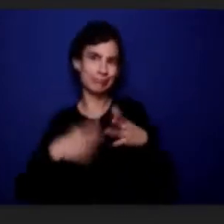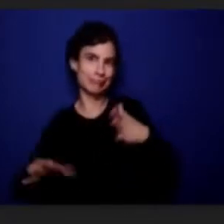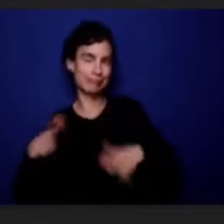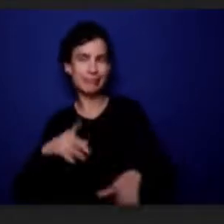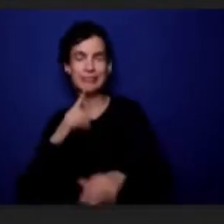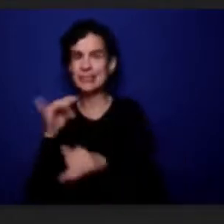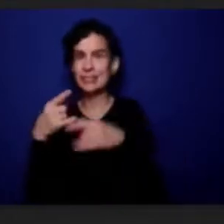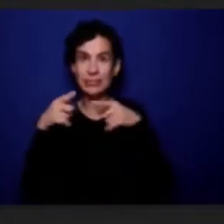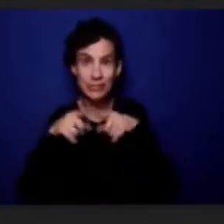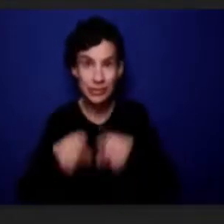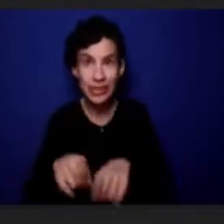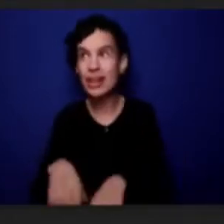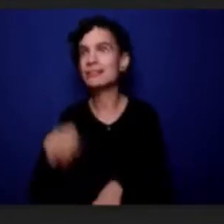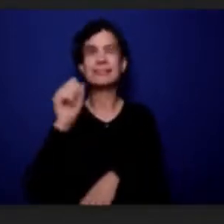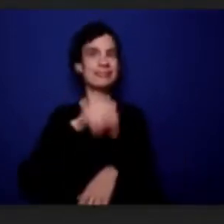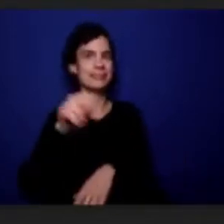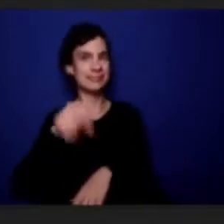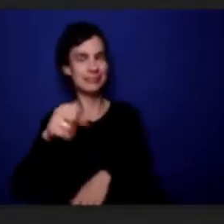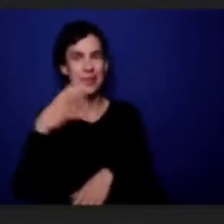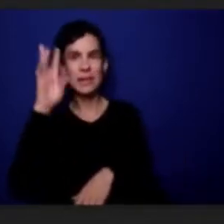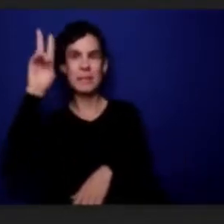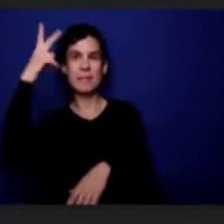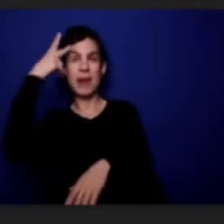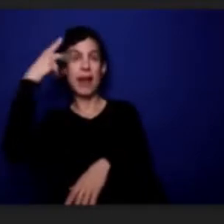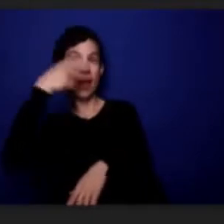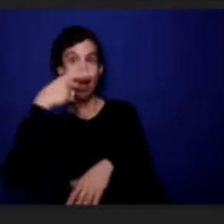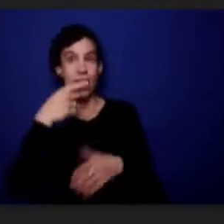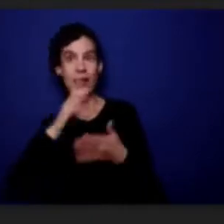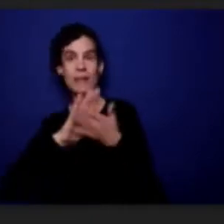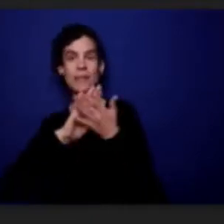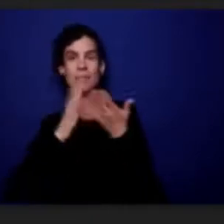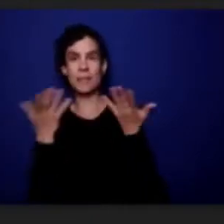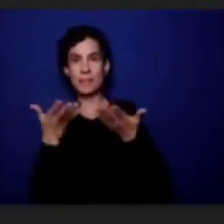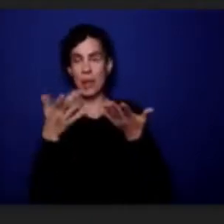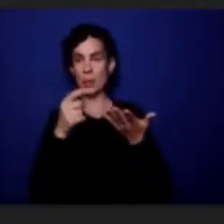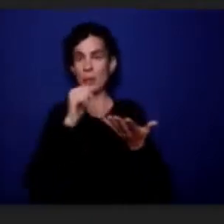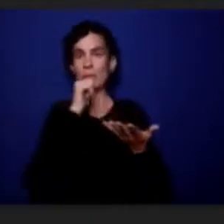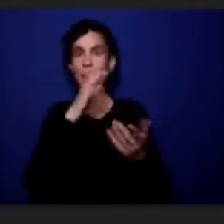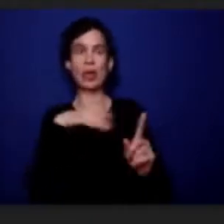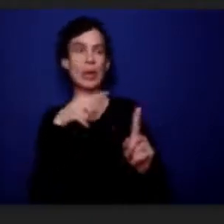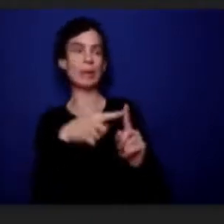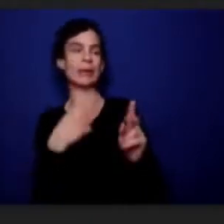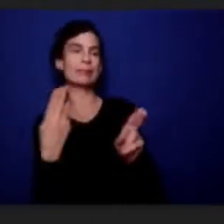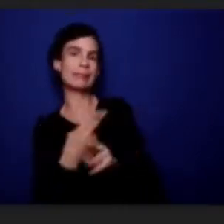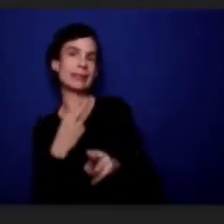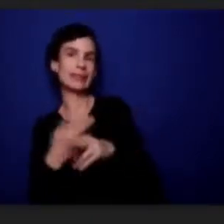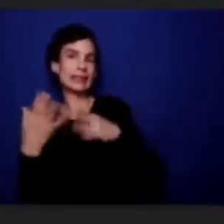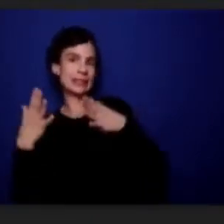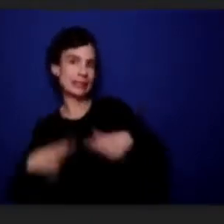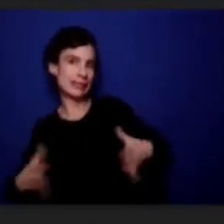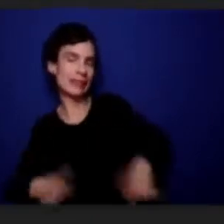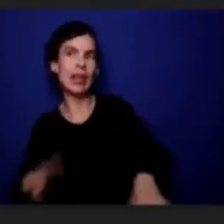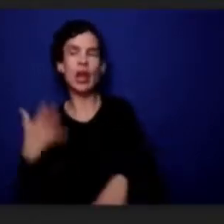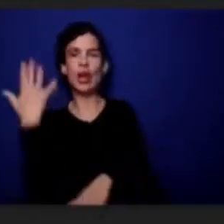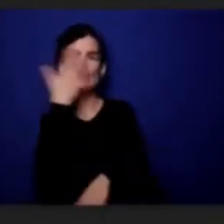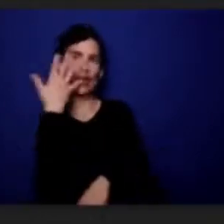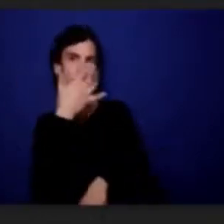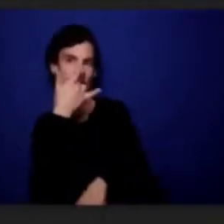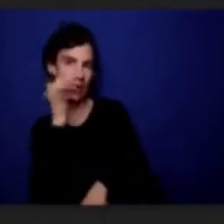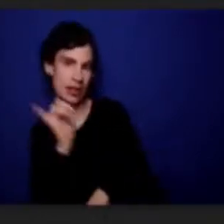sort of rhetoric around what Michelle Obama would wear and things like that. Yeah, it's just sort of strange. Yeah, it's the idea